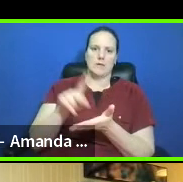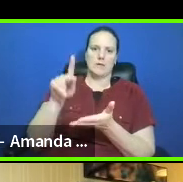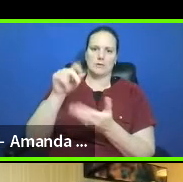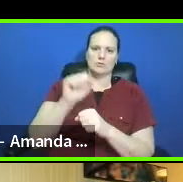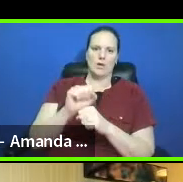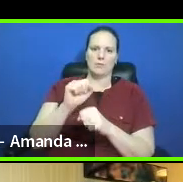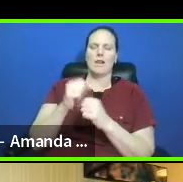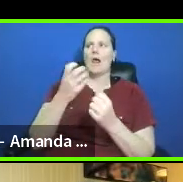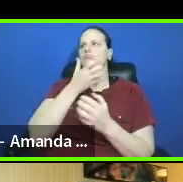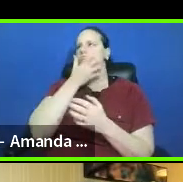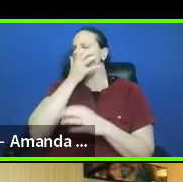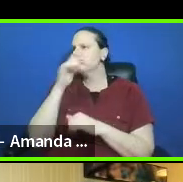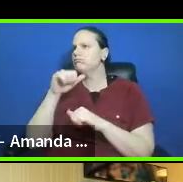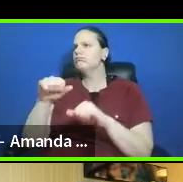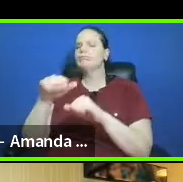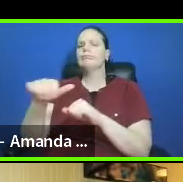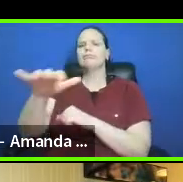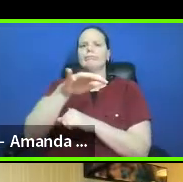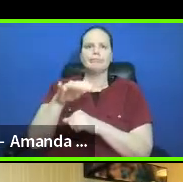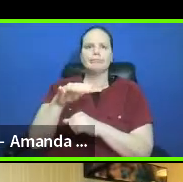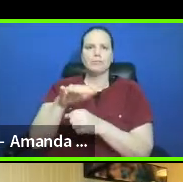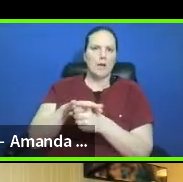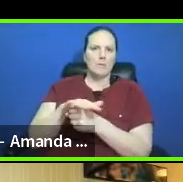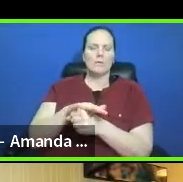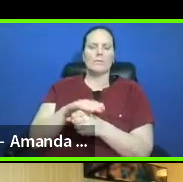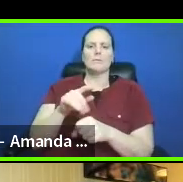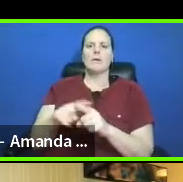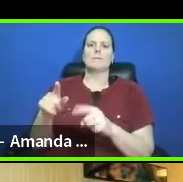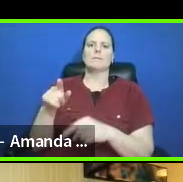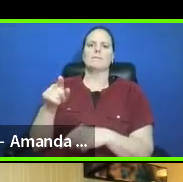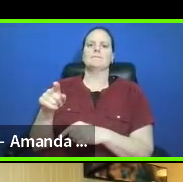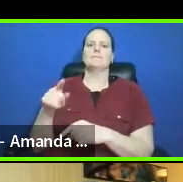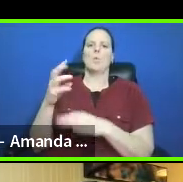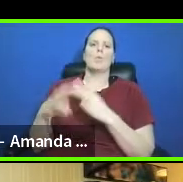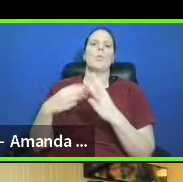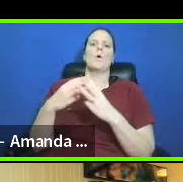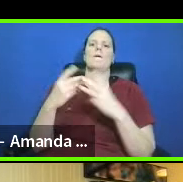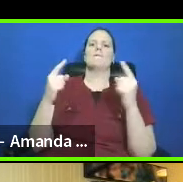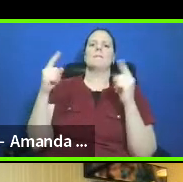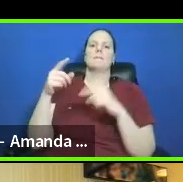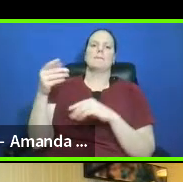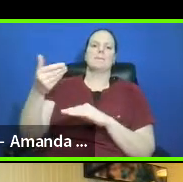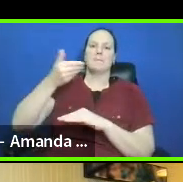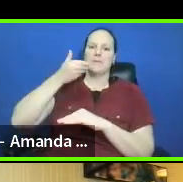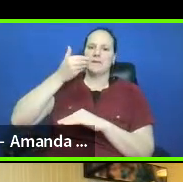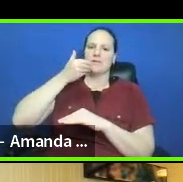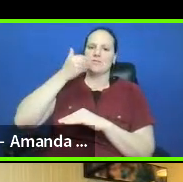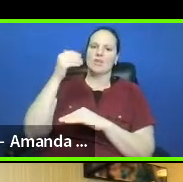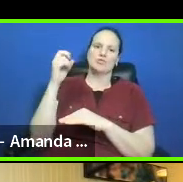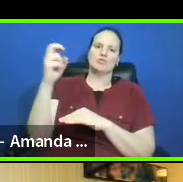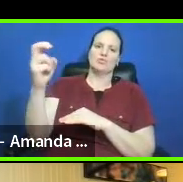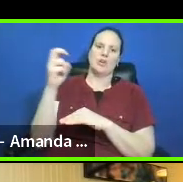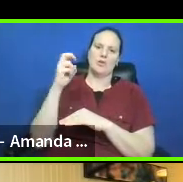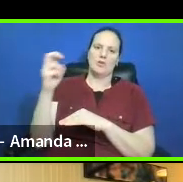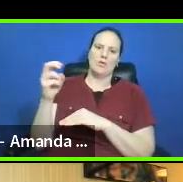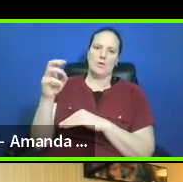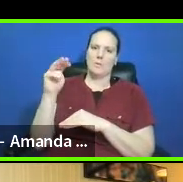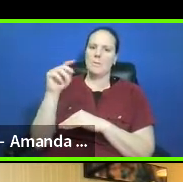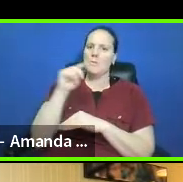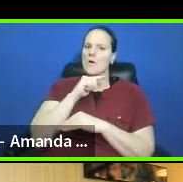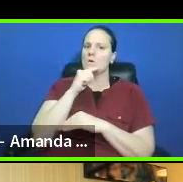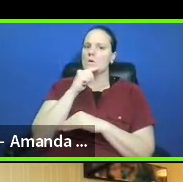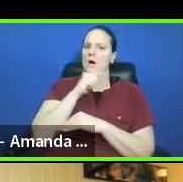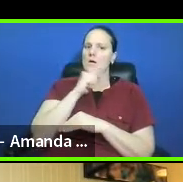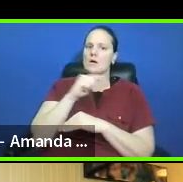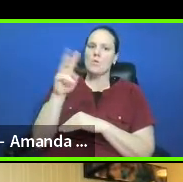lawn mowing jobs and things around the neighborhood, but the world famous pizza shuttle in Milwaukee, Wisconsin, which was the